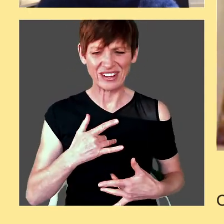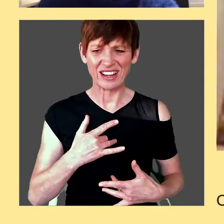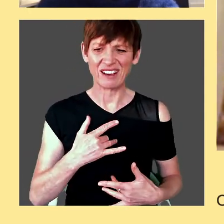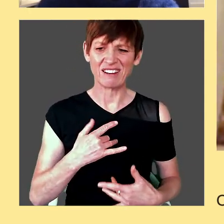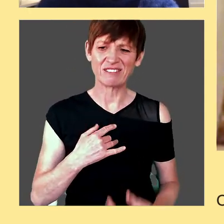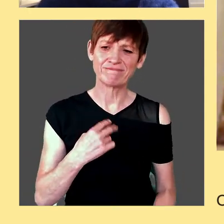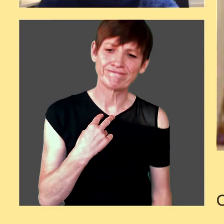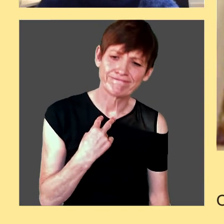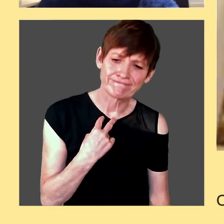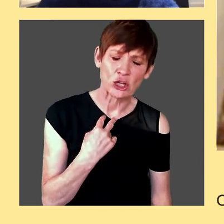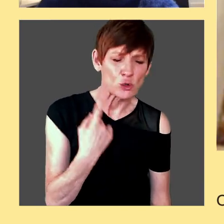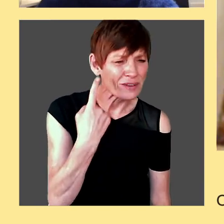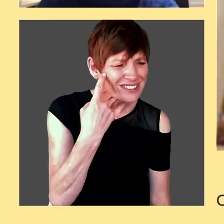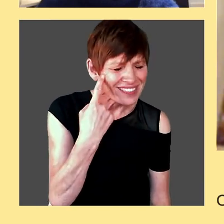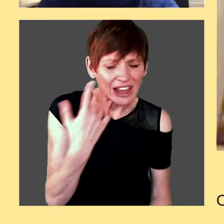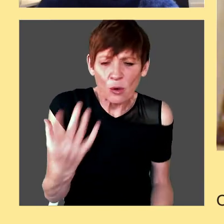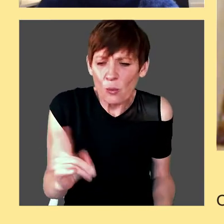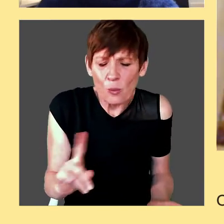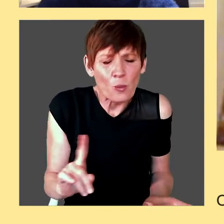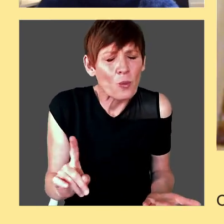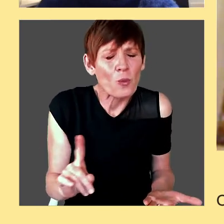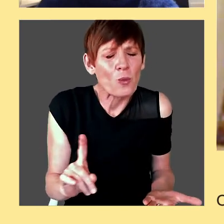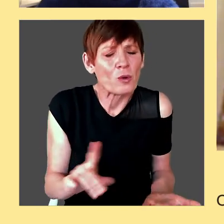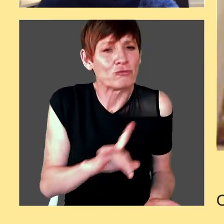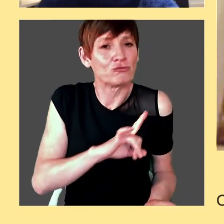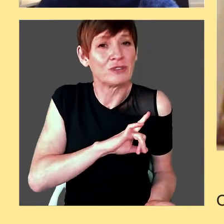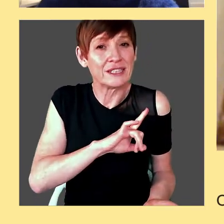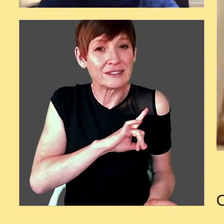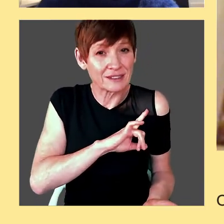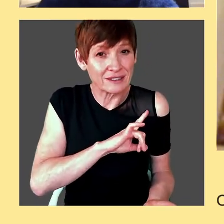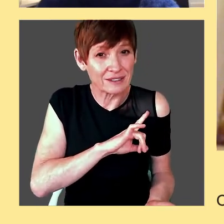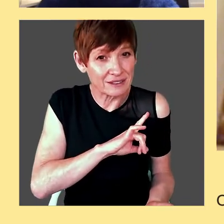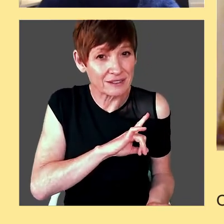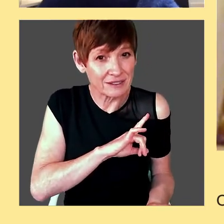roots of this problem. So if it comes from